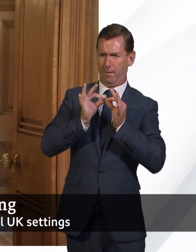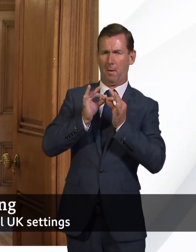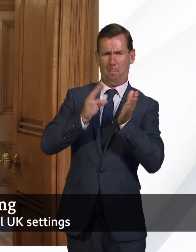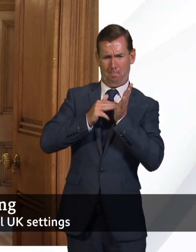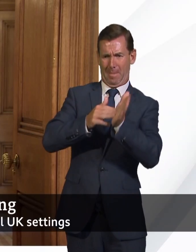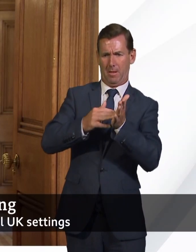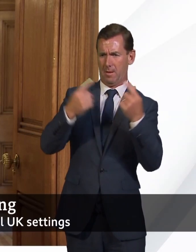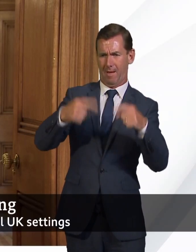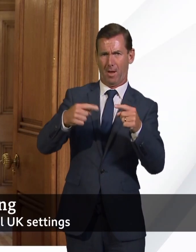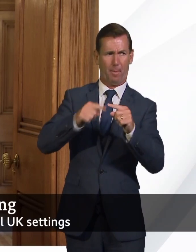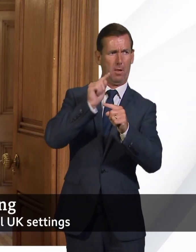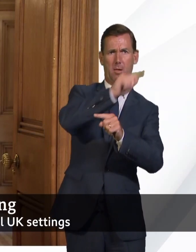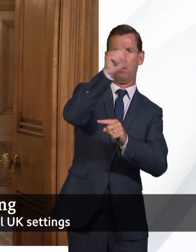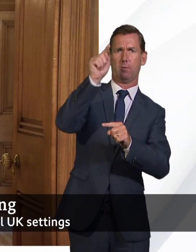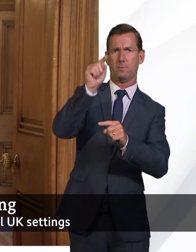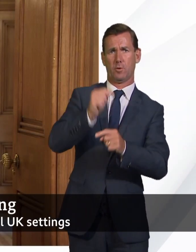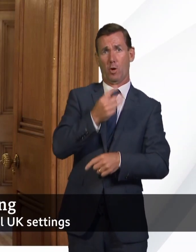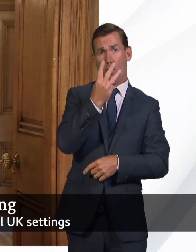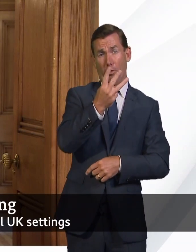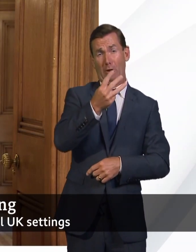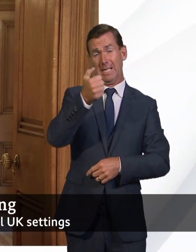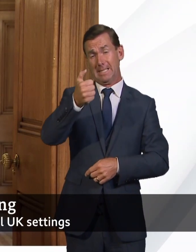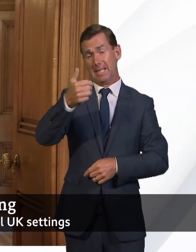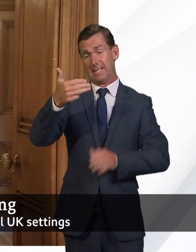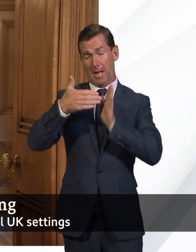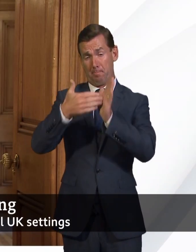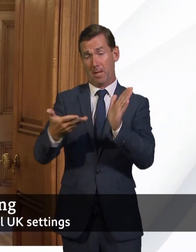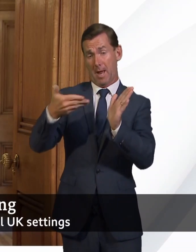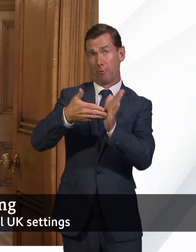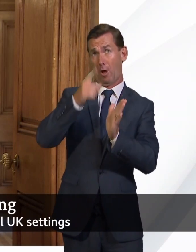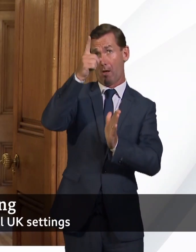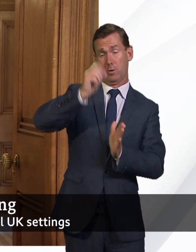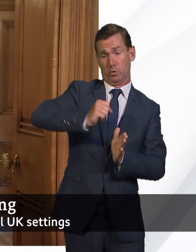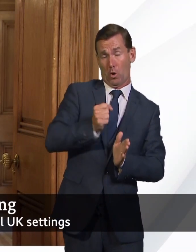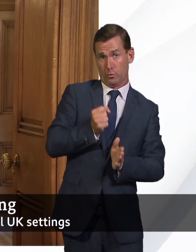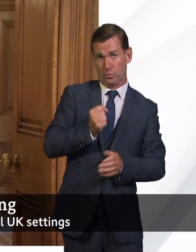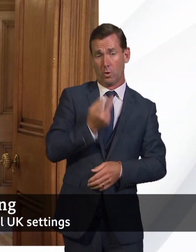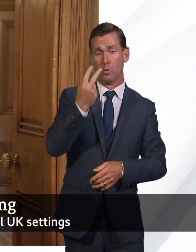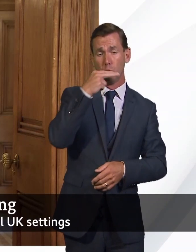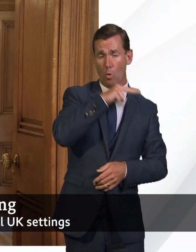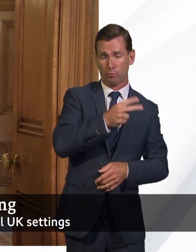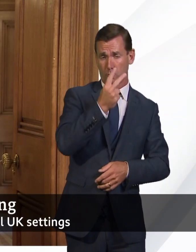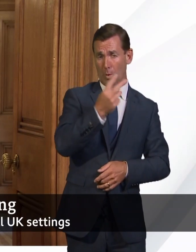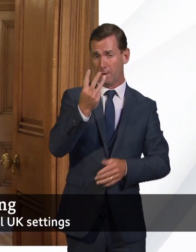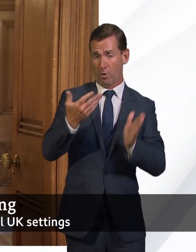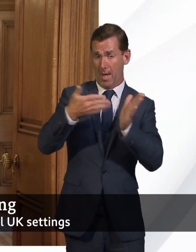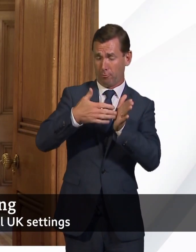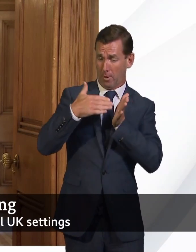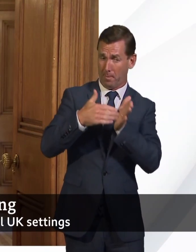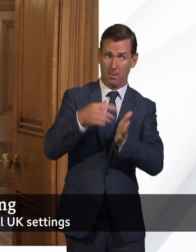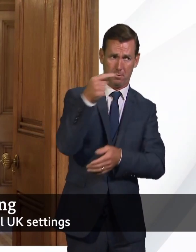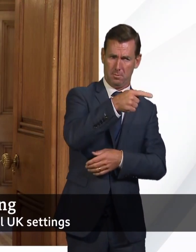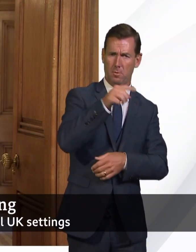That's £369 million extra for Scotland, £223 million extra for Wales,